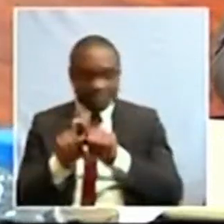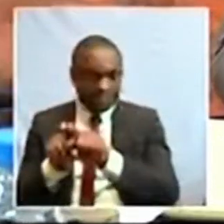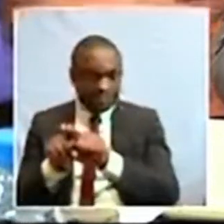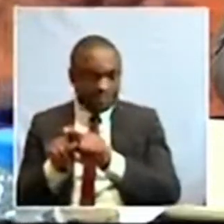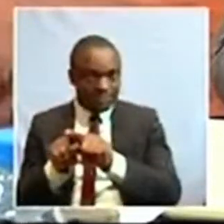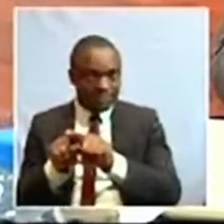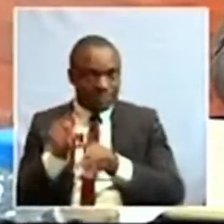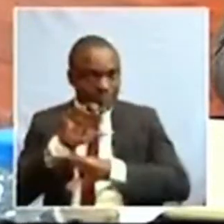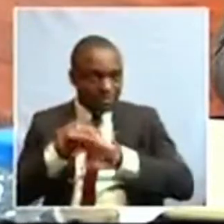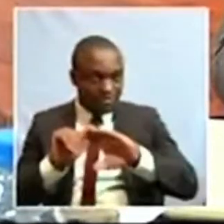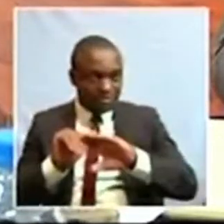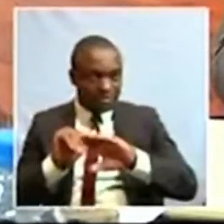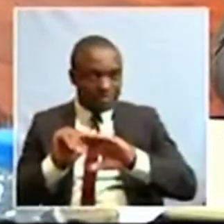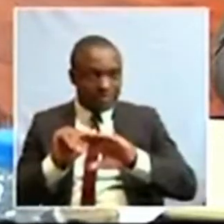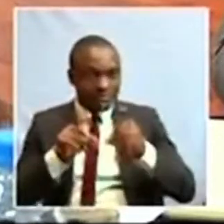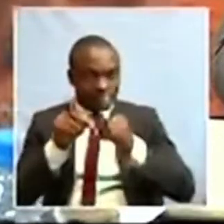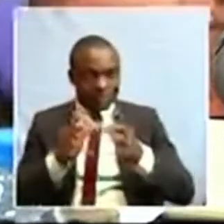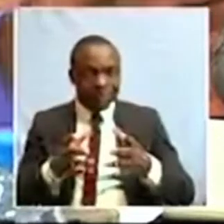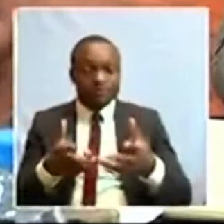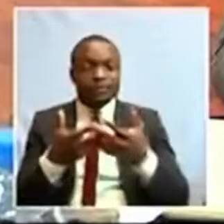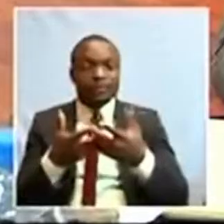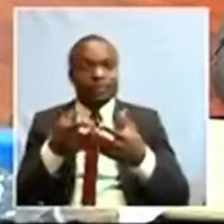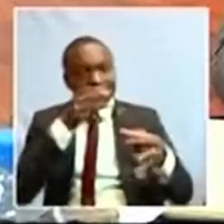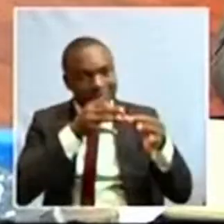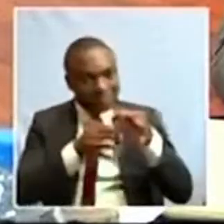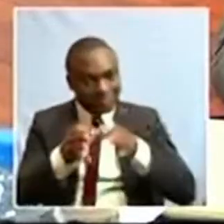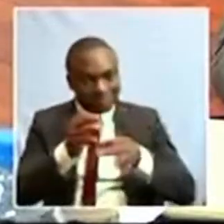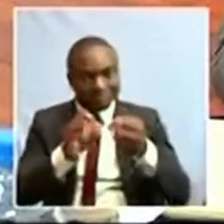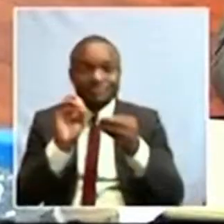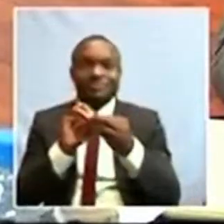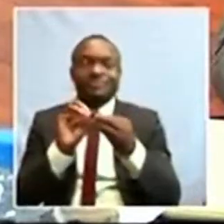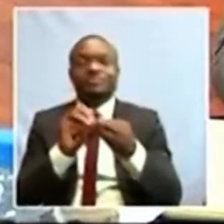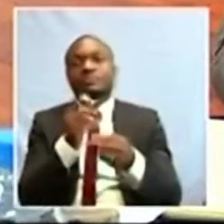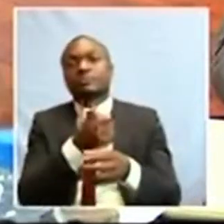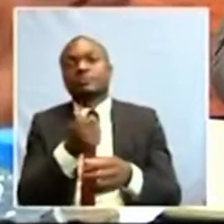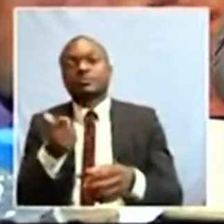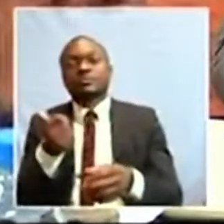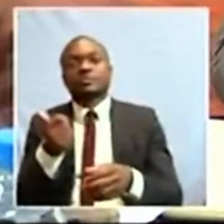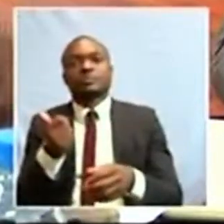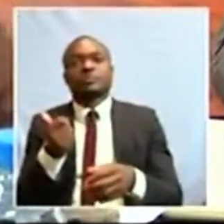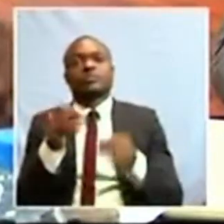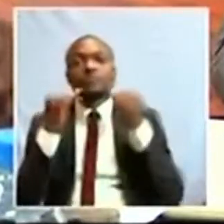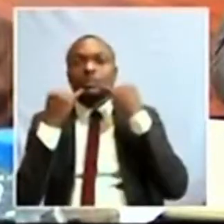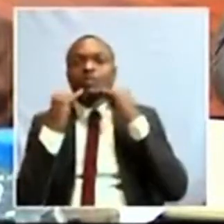allow me to call upon Director Engineering to shed more light on the other items.